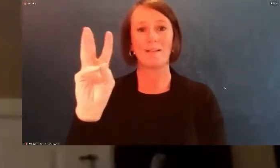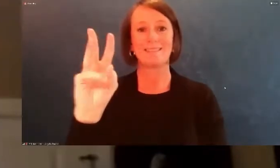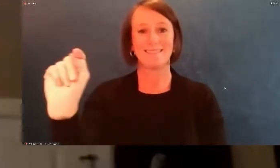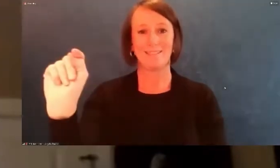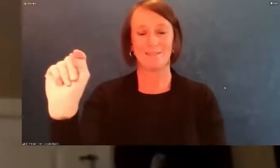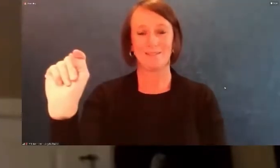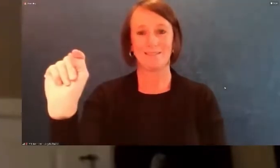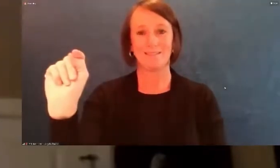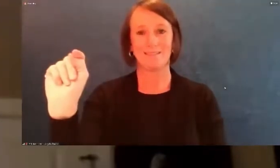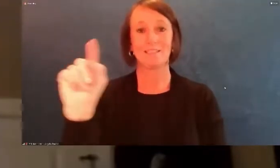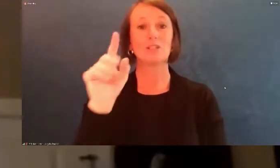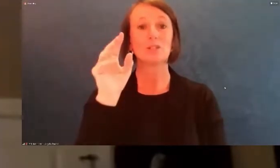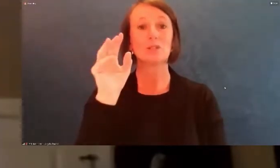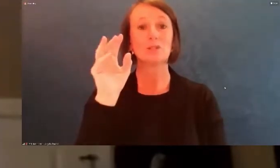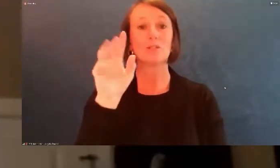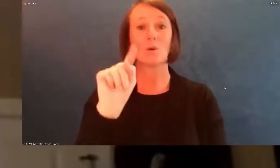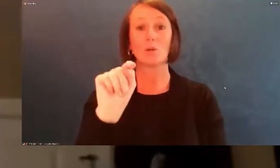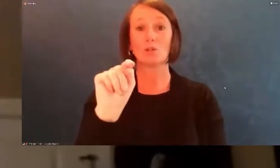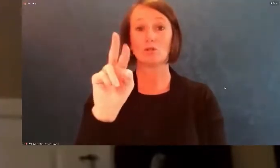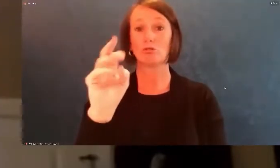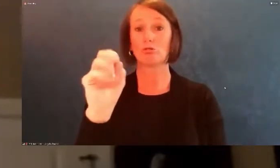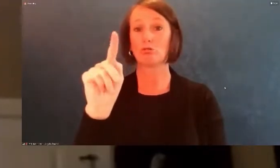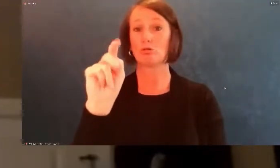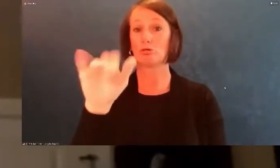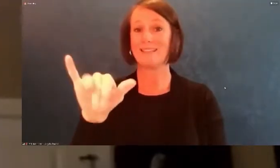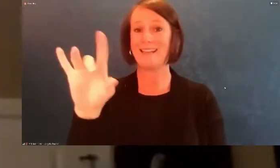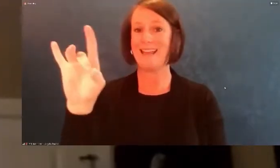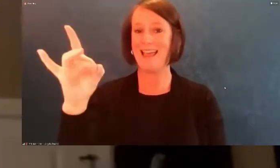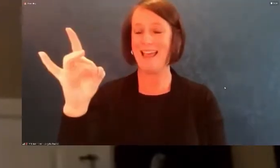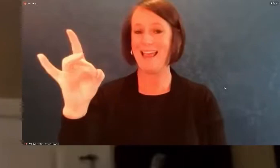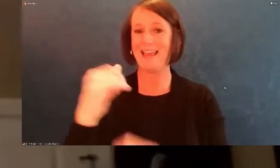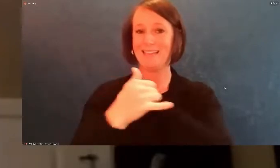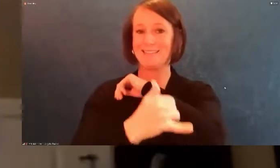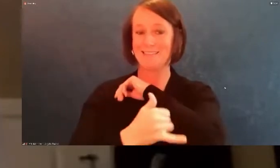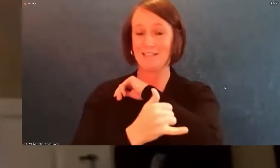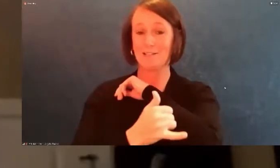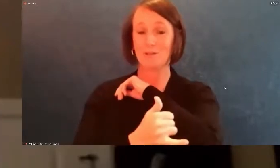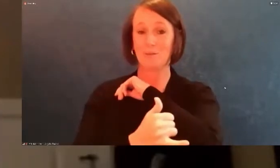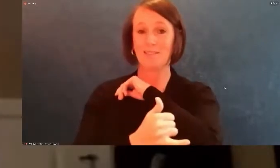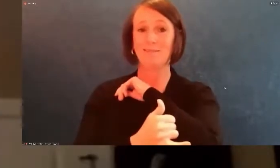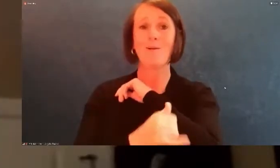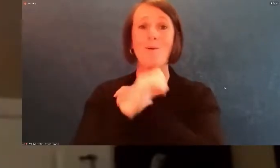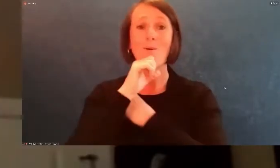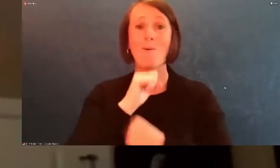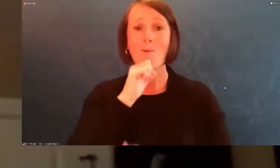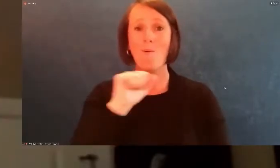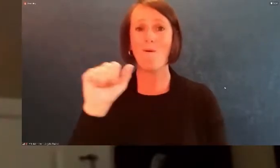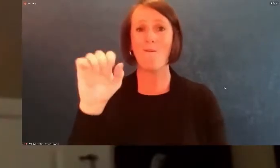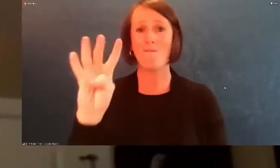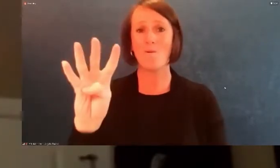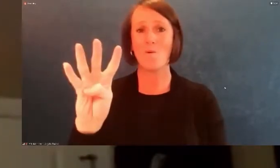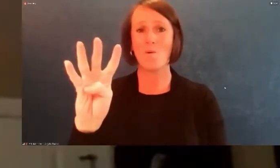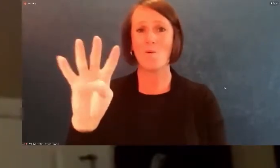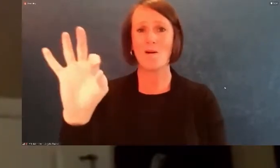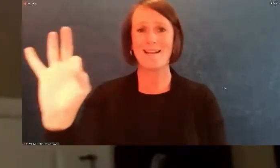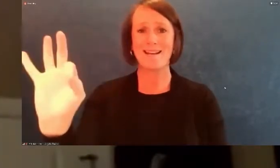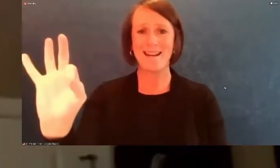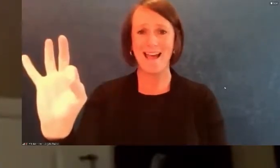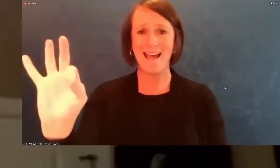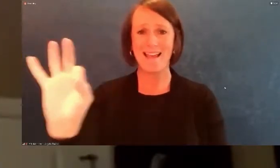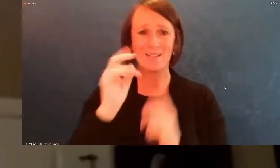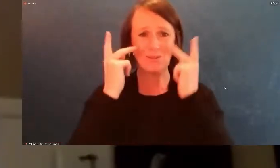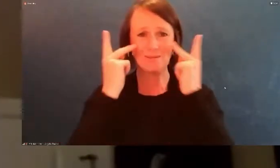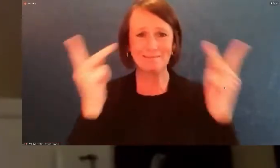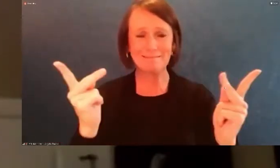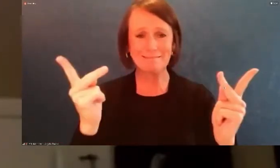from Treaty 8 country, and I was born in 1971. I'm 49, and I'm turning silver right before my